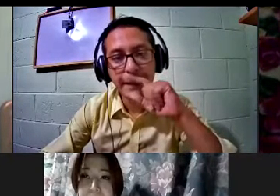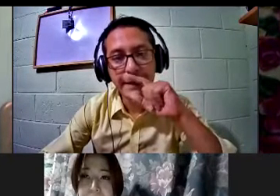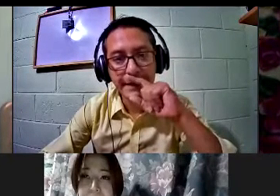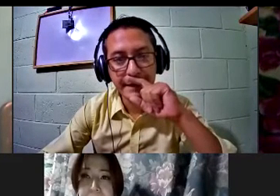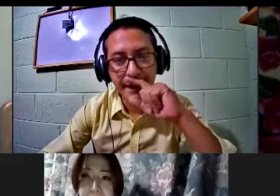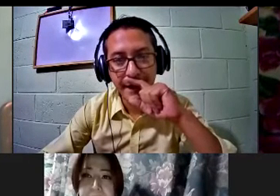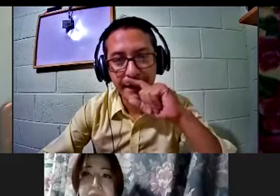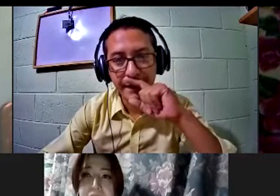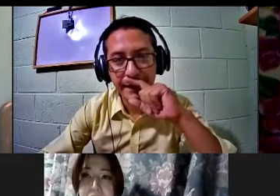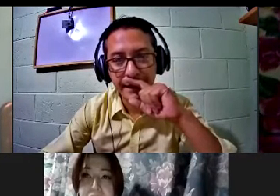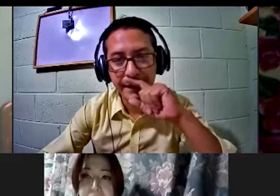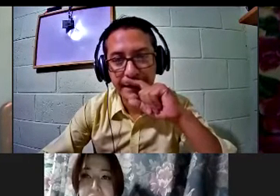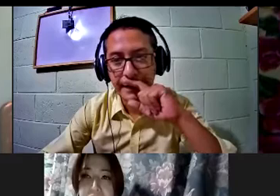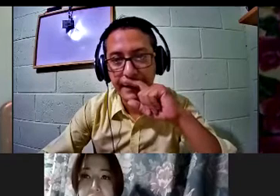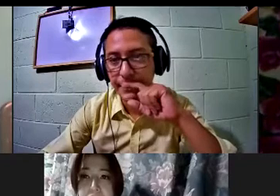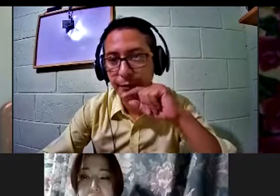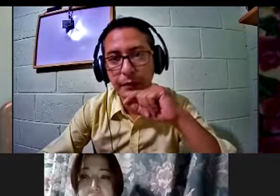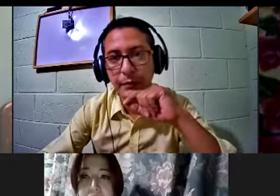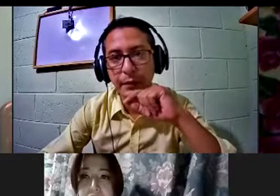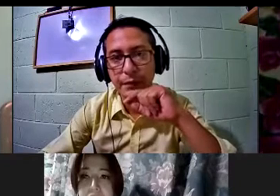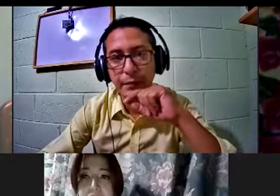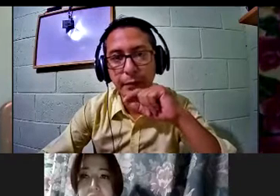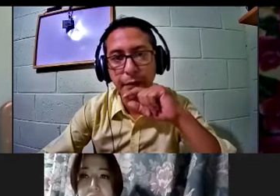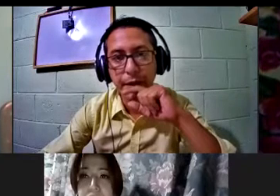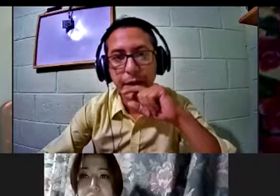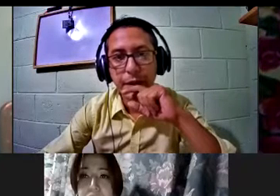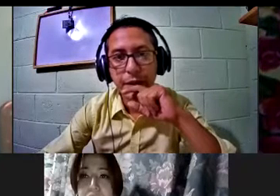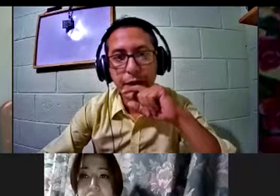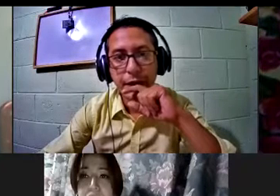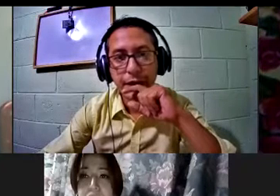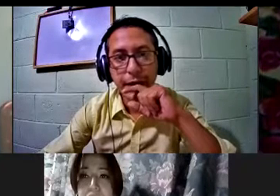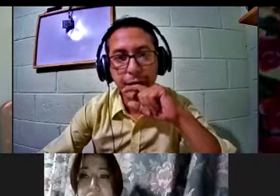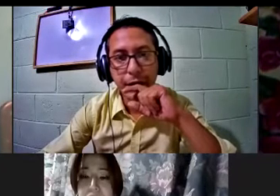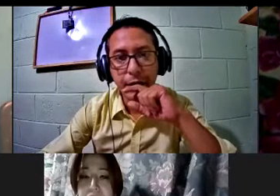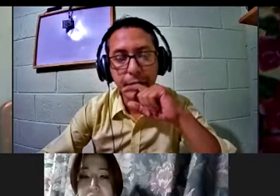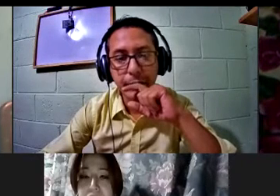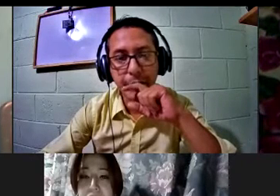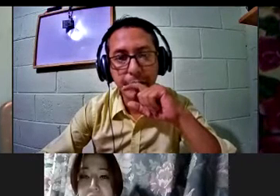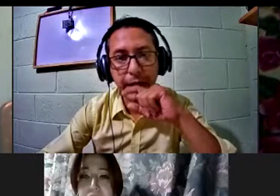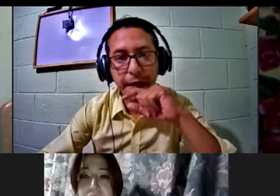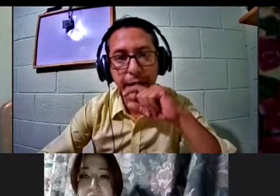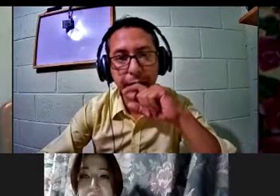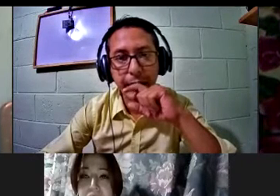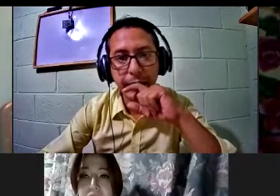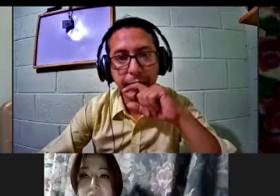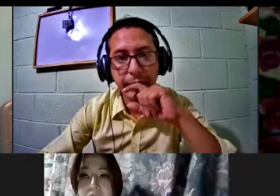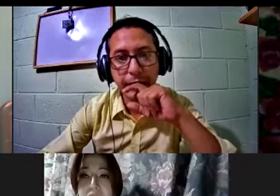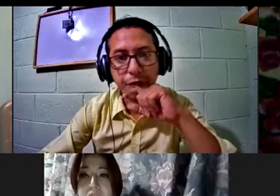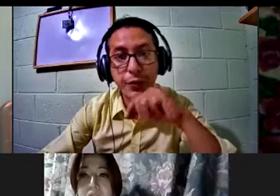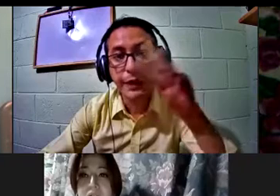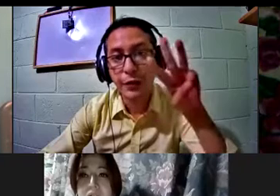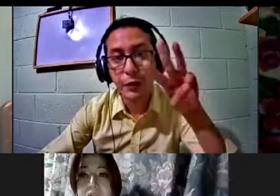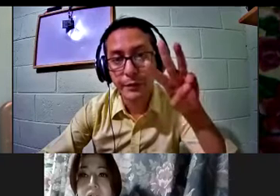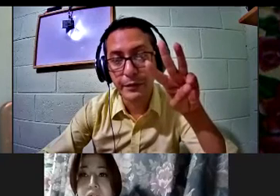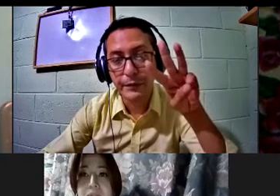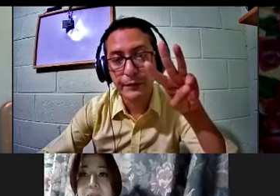So let's start. Let's see. No problem, Alonso. No problem. So let's start. You are going to be in